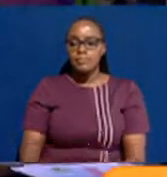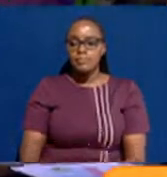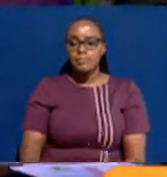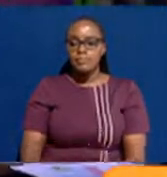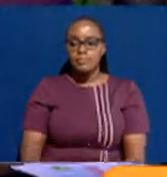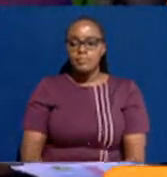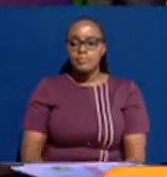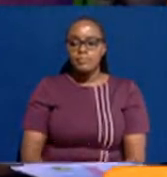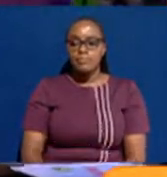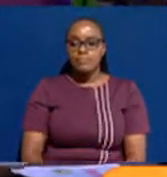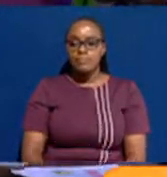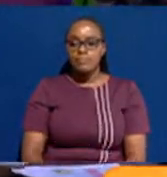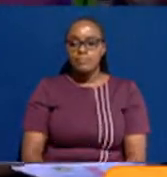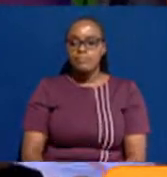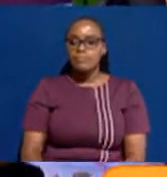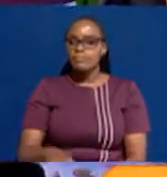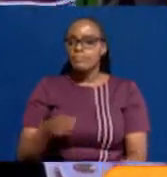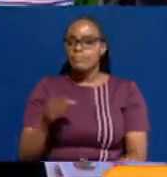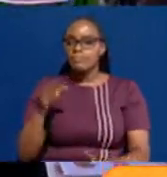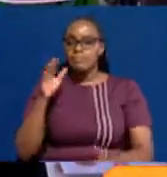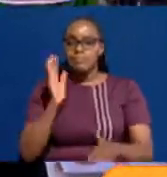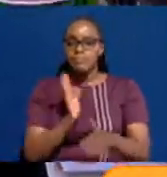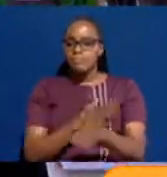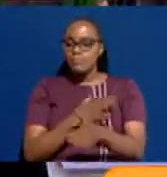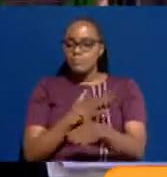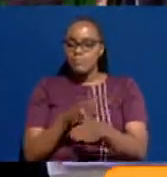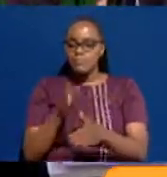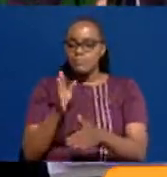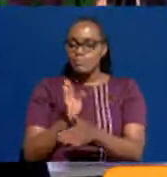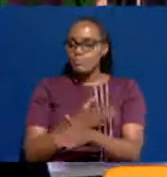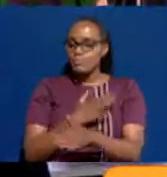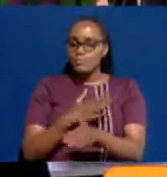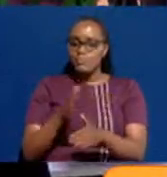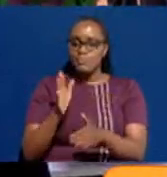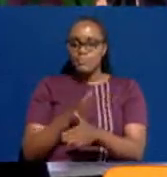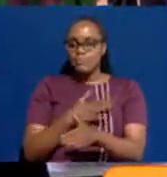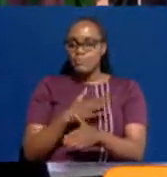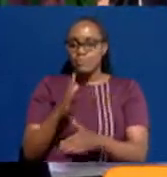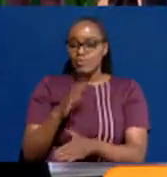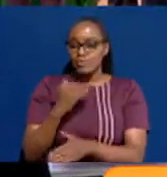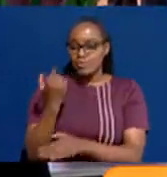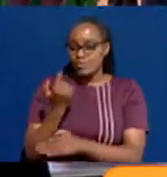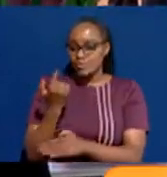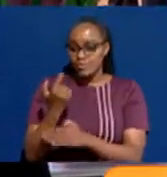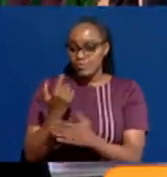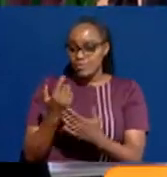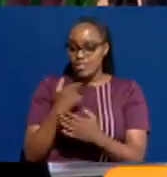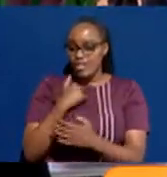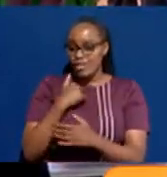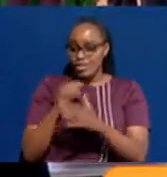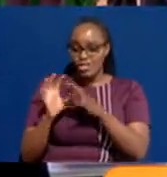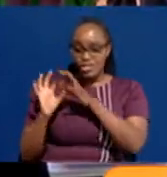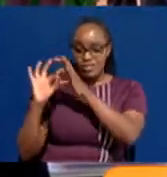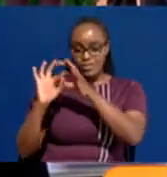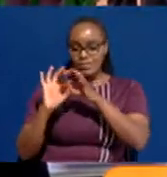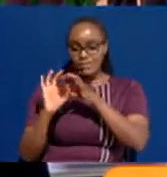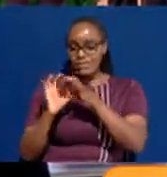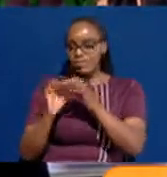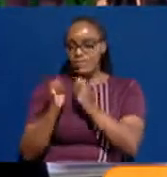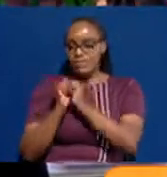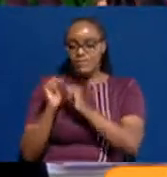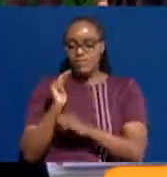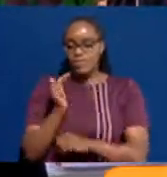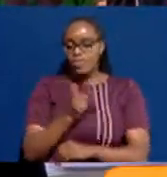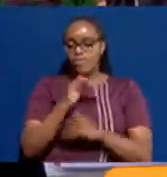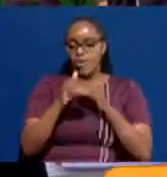It is forever, for the union makes us strong. At a